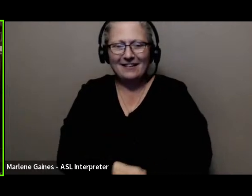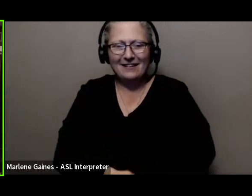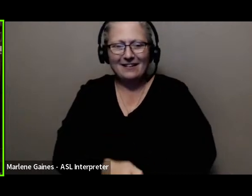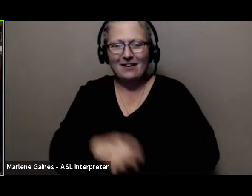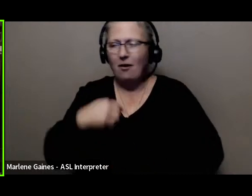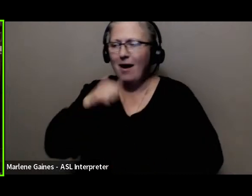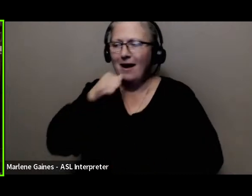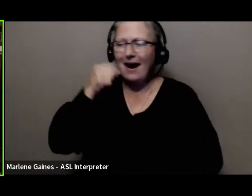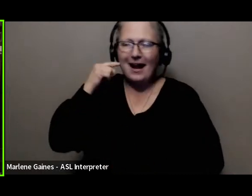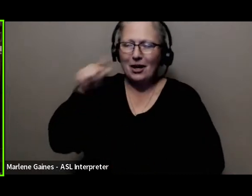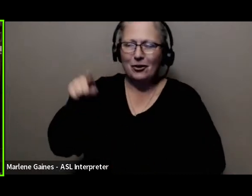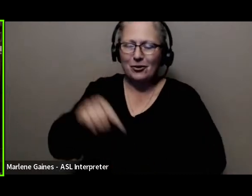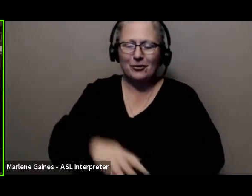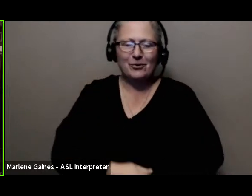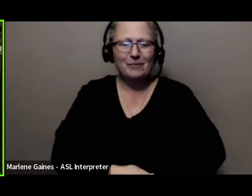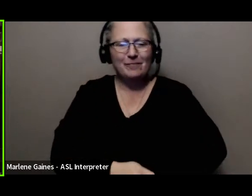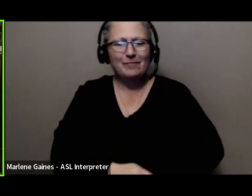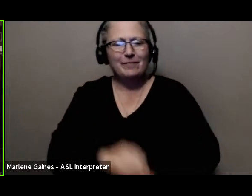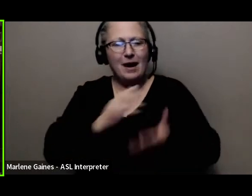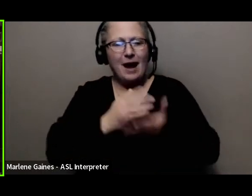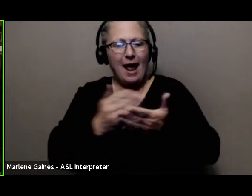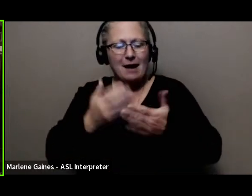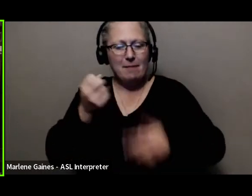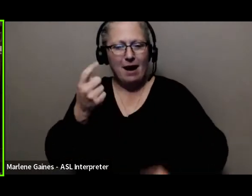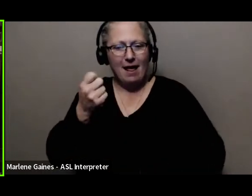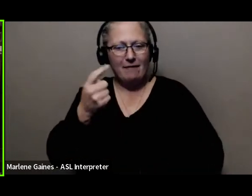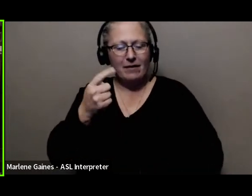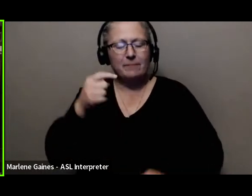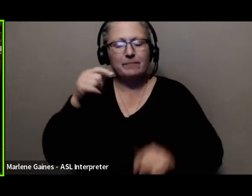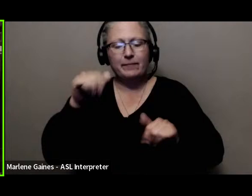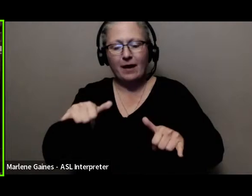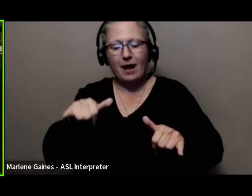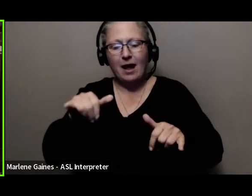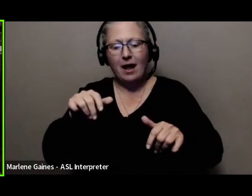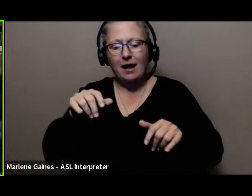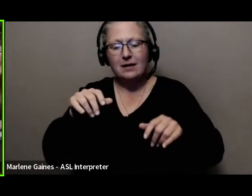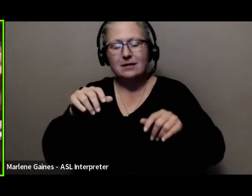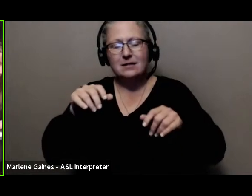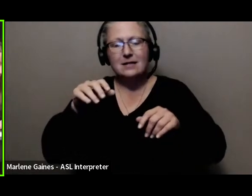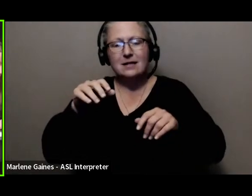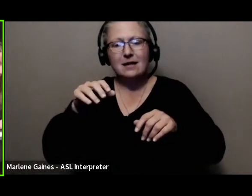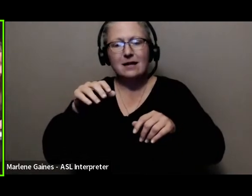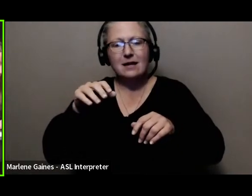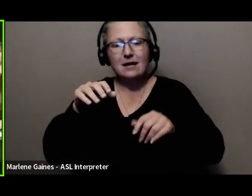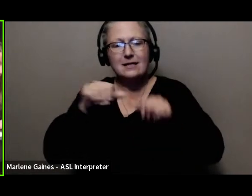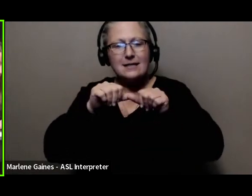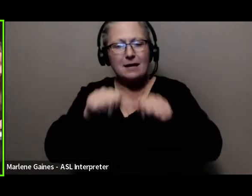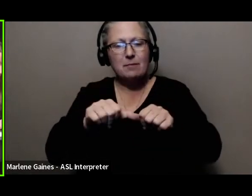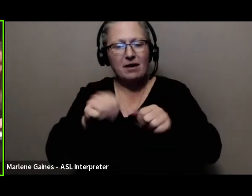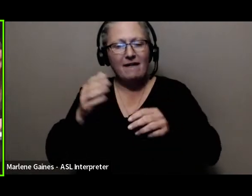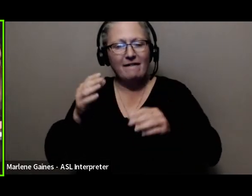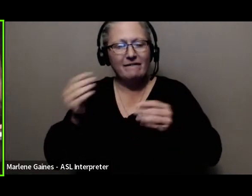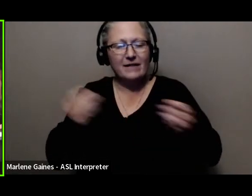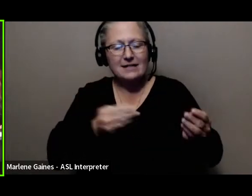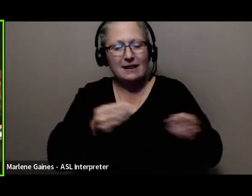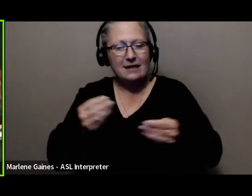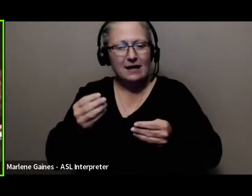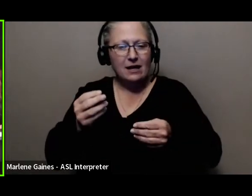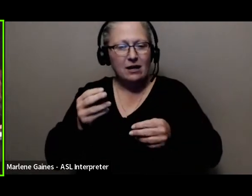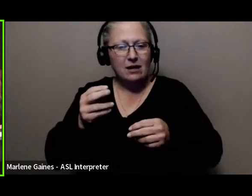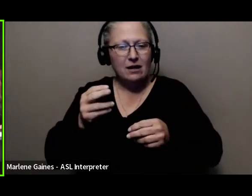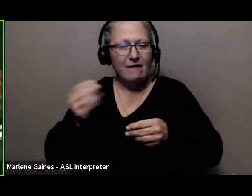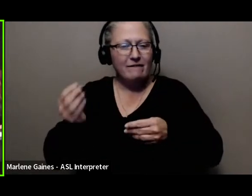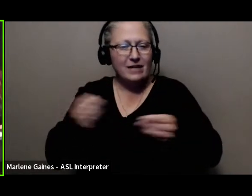you. item 11. So this has to do with our site sustainability facilitators. We have the site